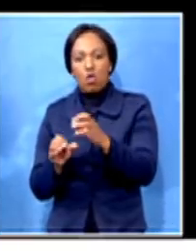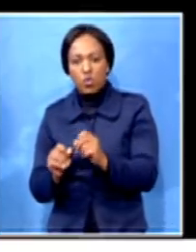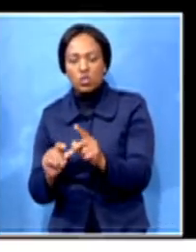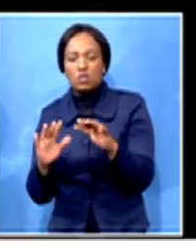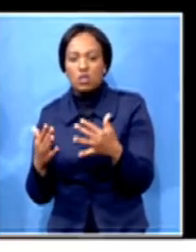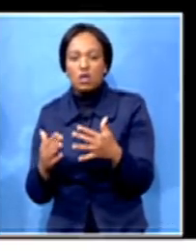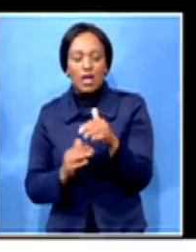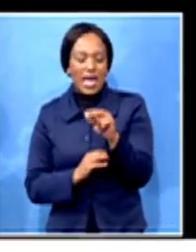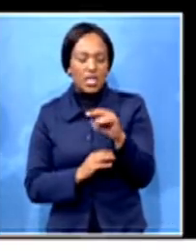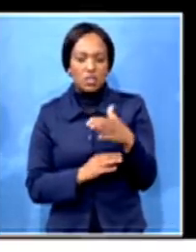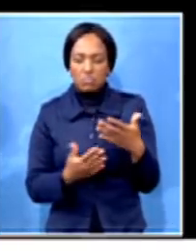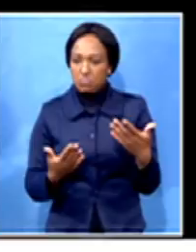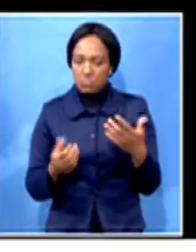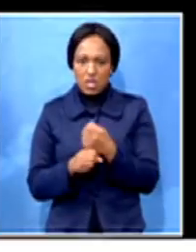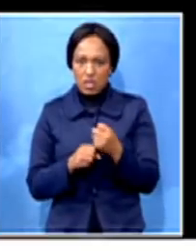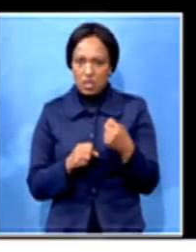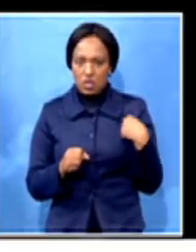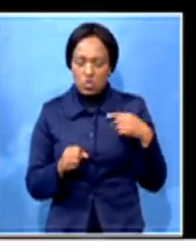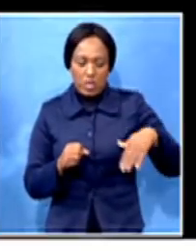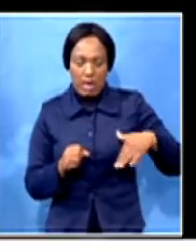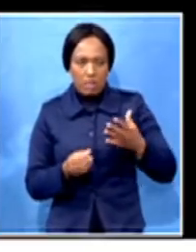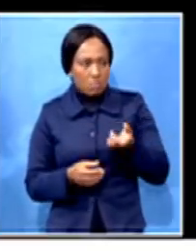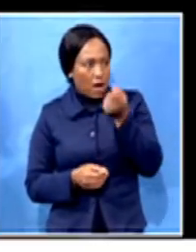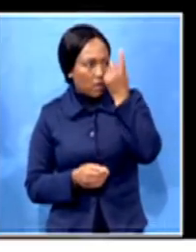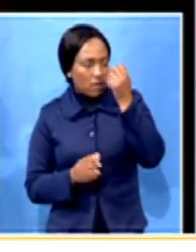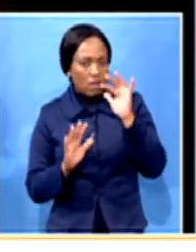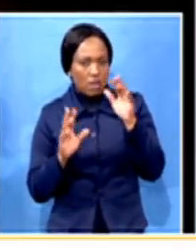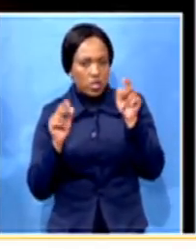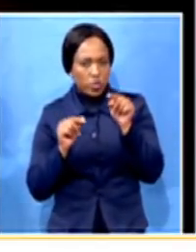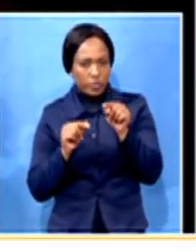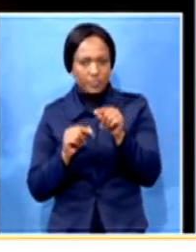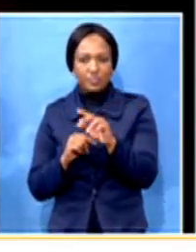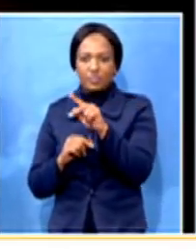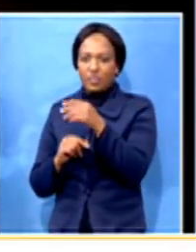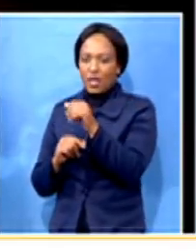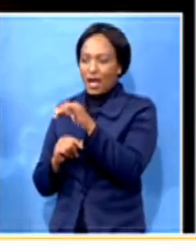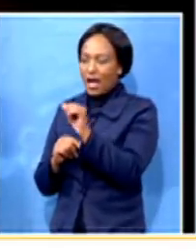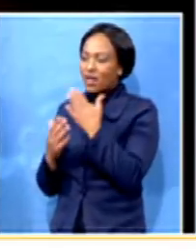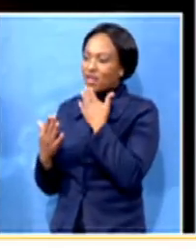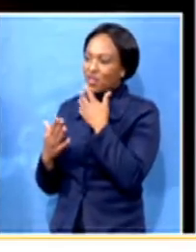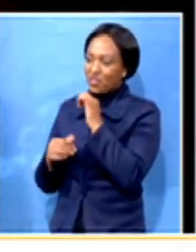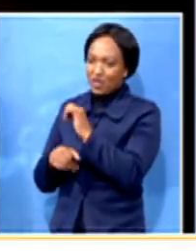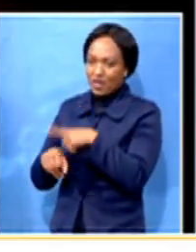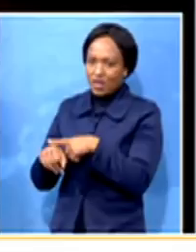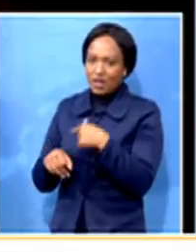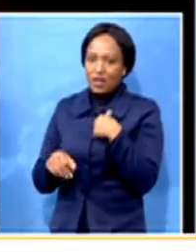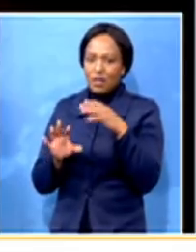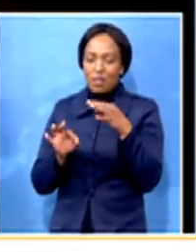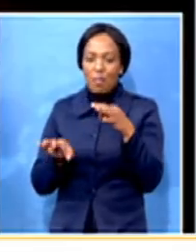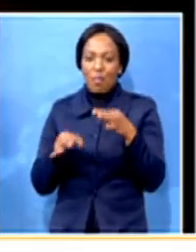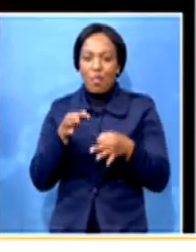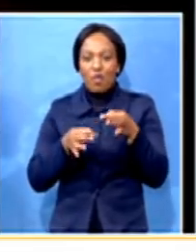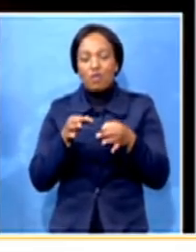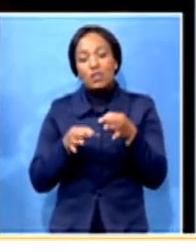simply still hasn't mastered that part of the question. Khaya Sithole, thanks for your time. Political analyst and chartered accountant